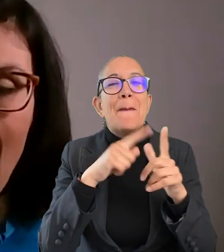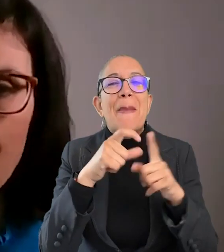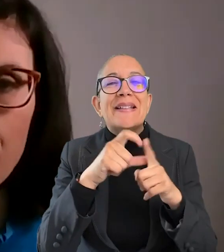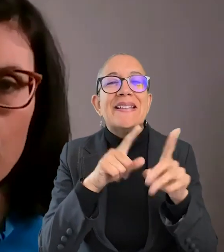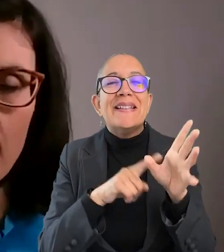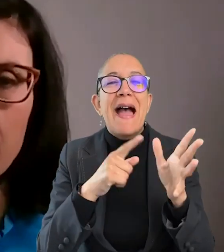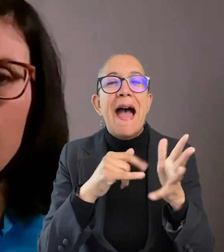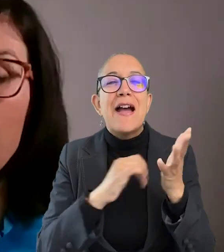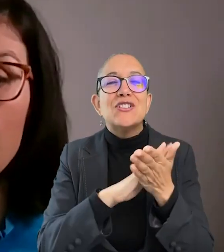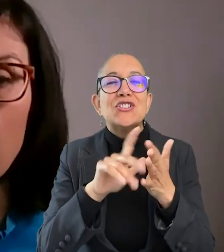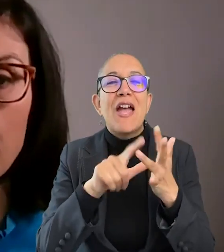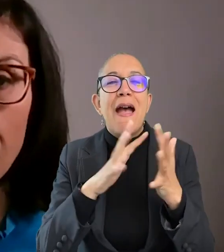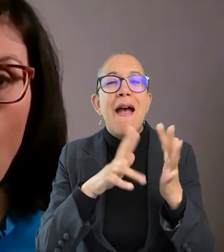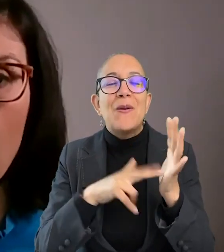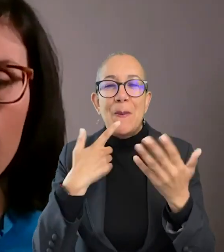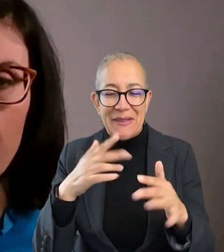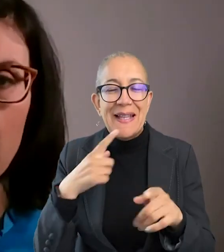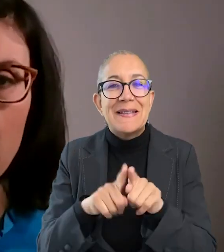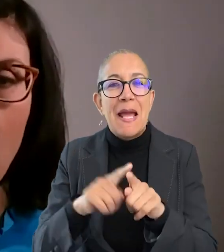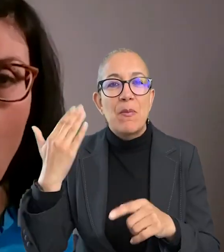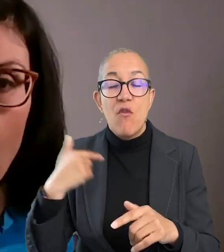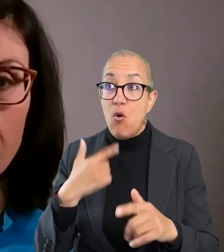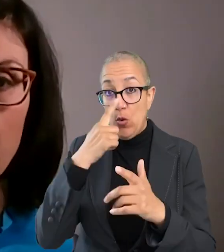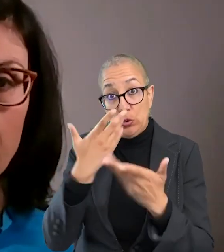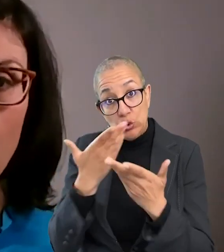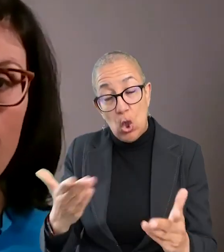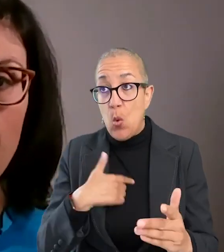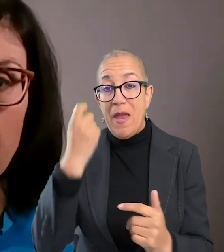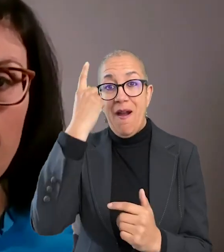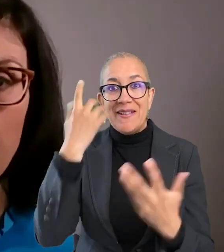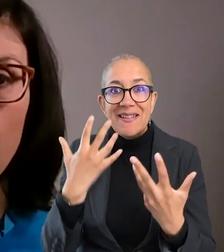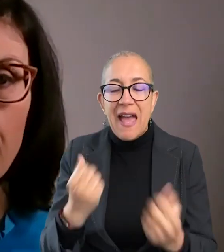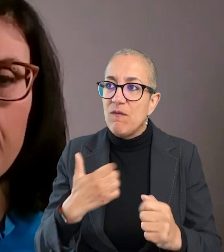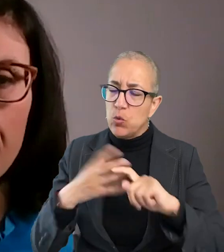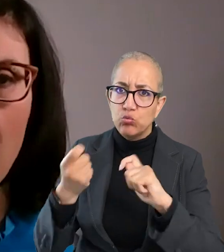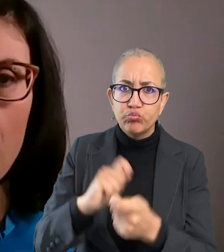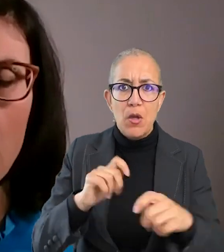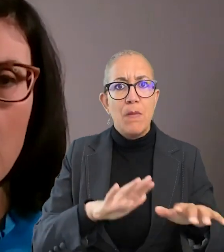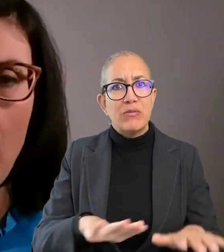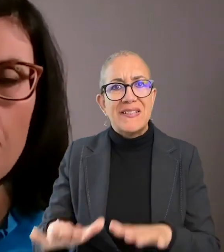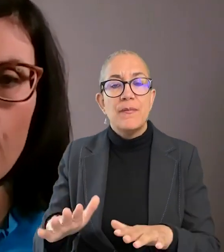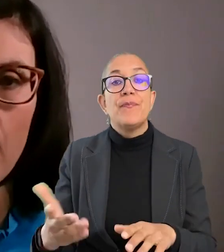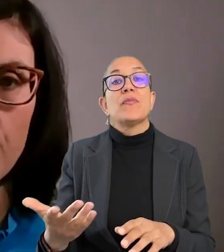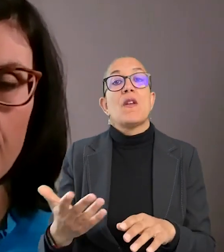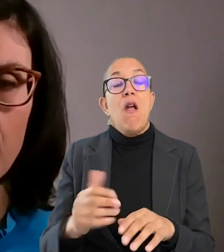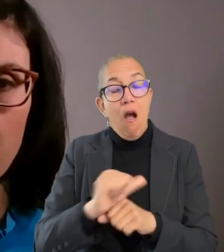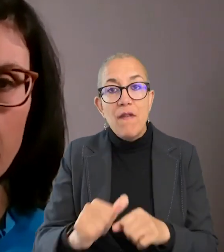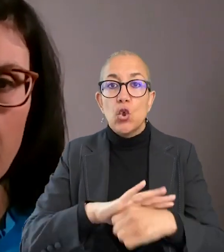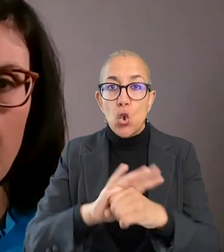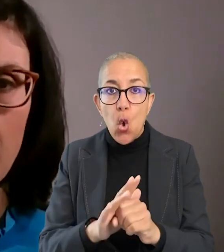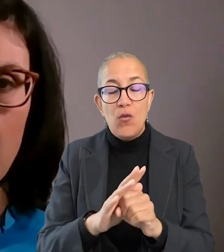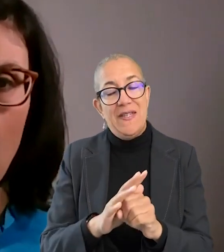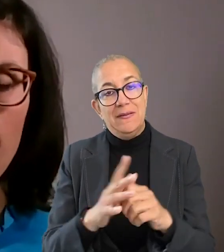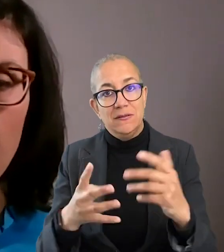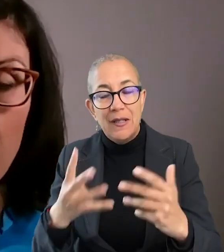that we have those ideas that can transform Britain after this COVID pandemic and create a fairer and more inclusive